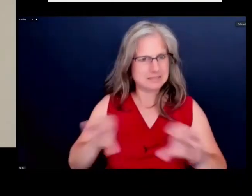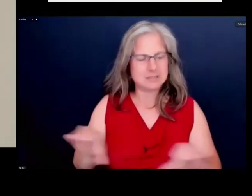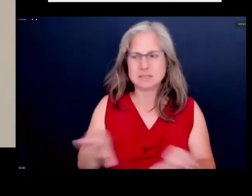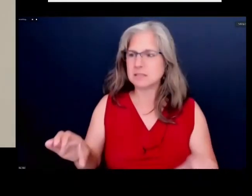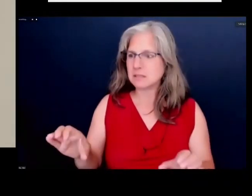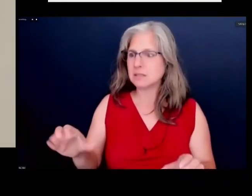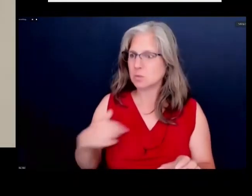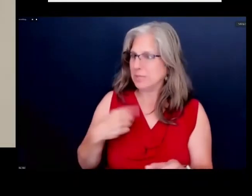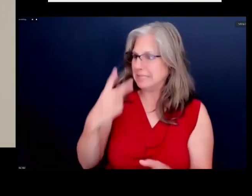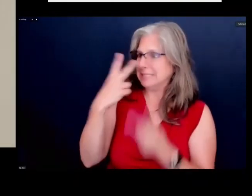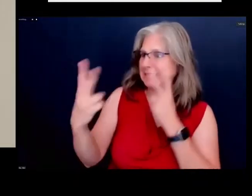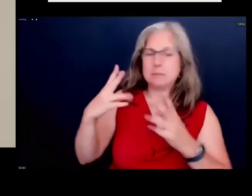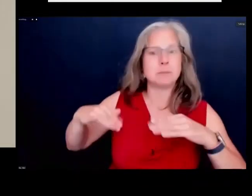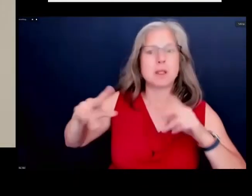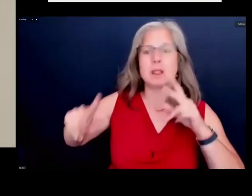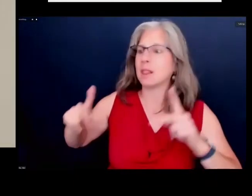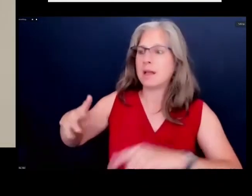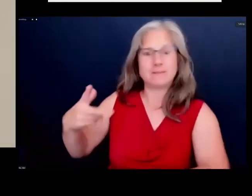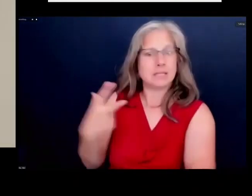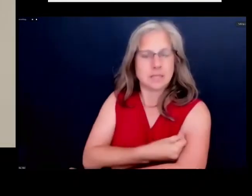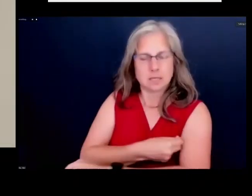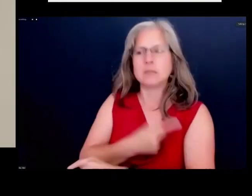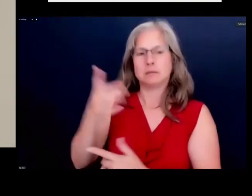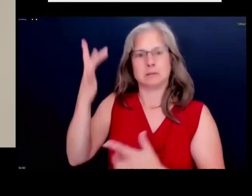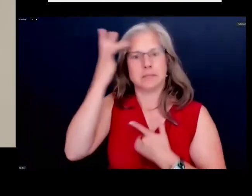transmission by unvaccinated people.